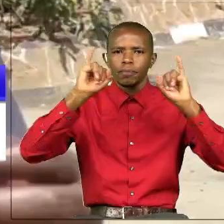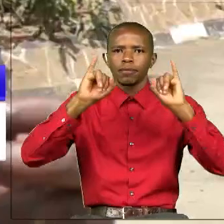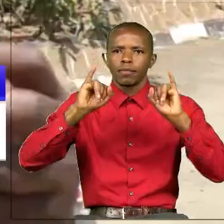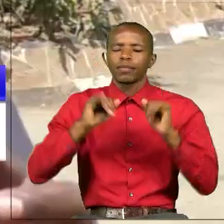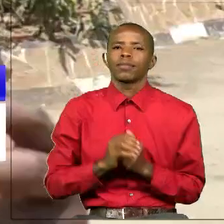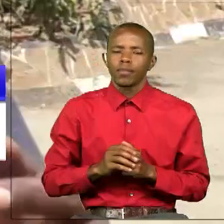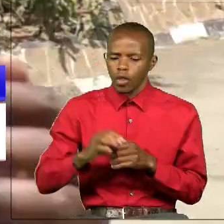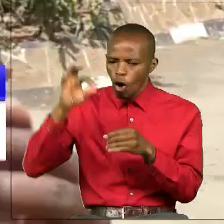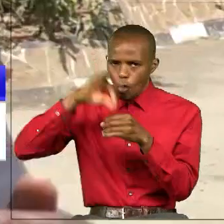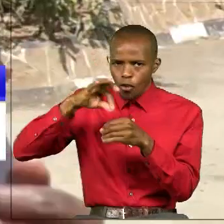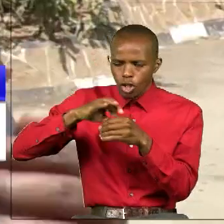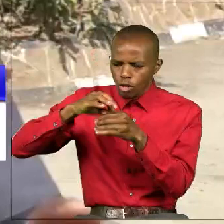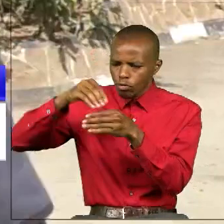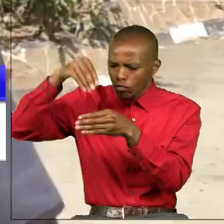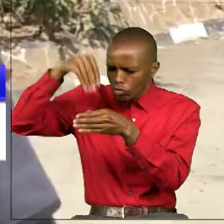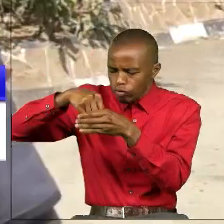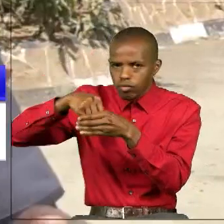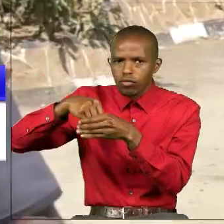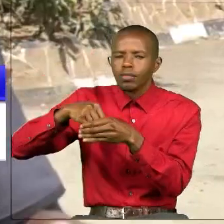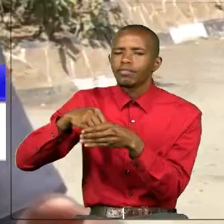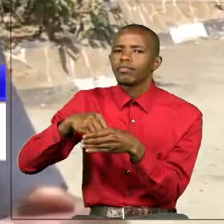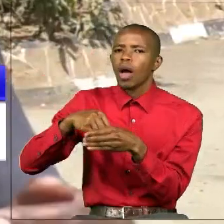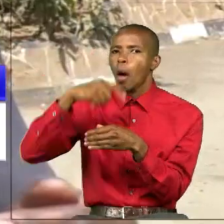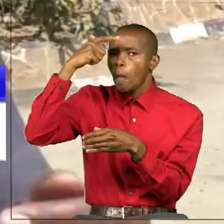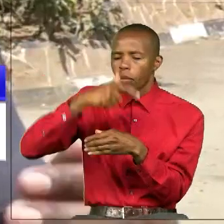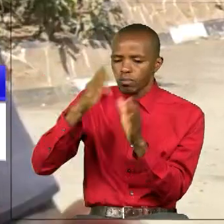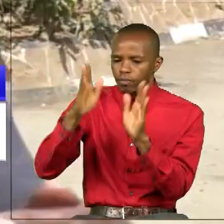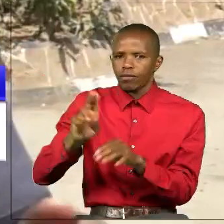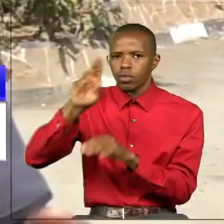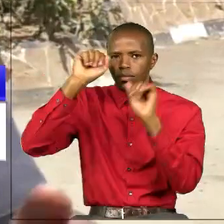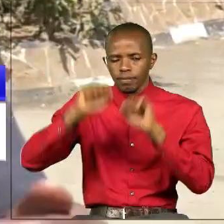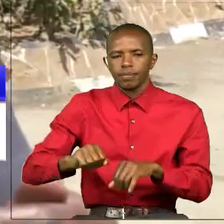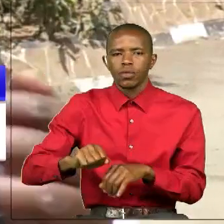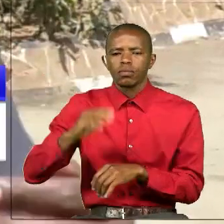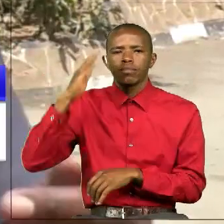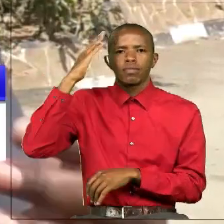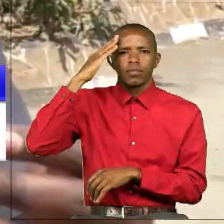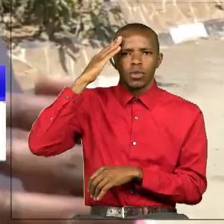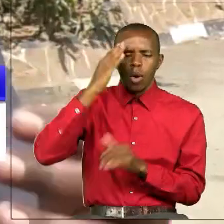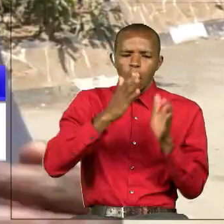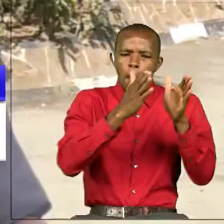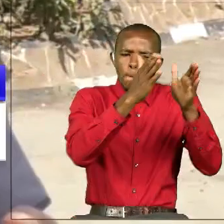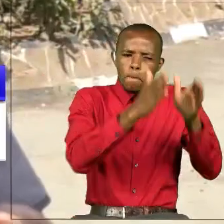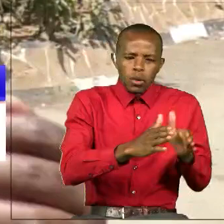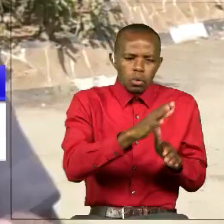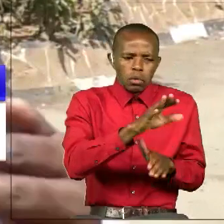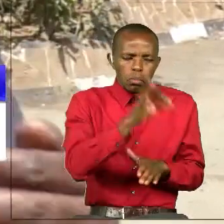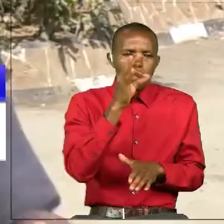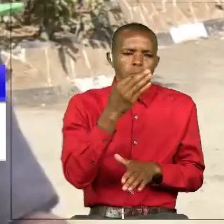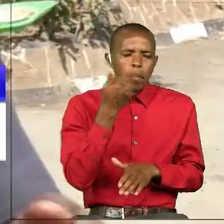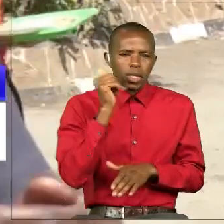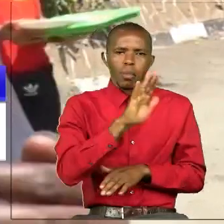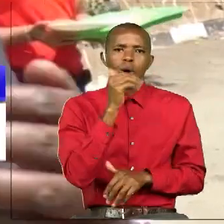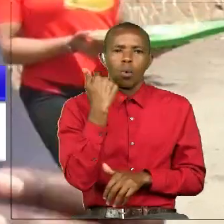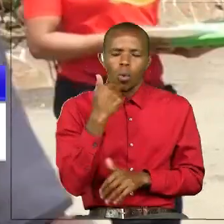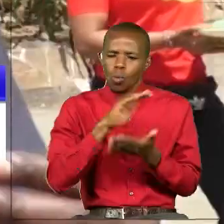Voting device is a gadget that a blind person can use to detect a candidate of their choice without